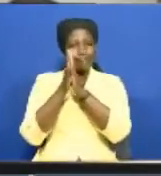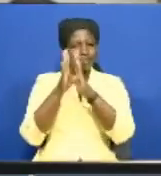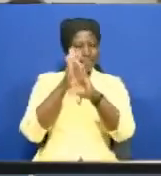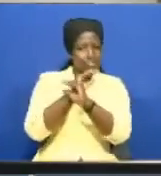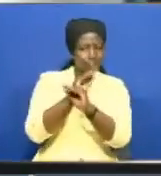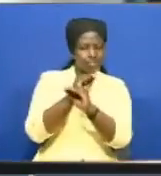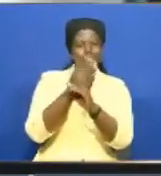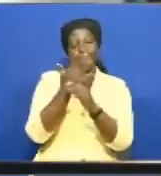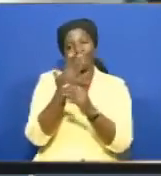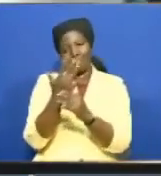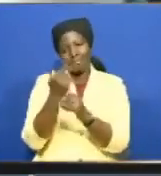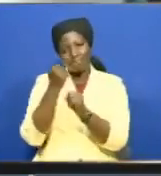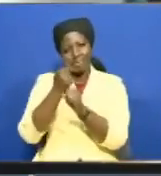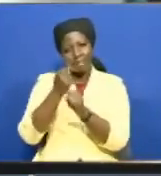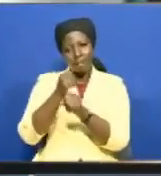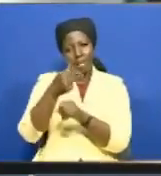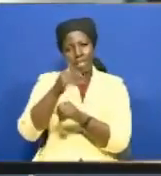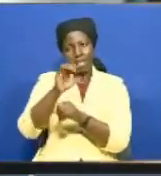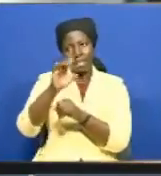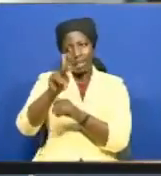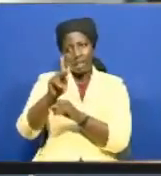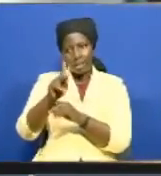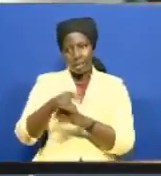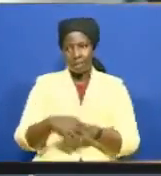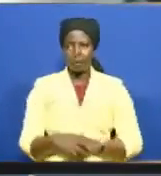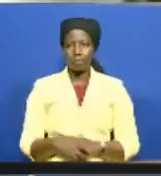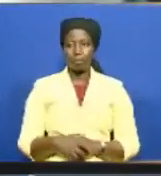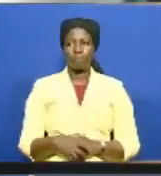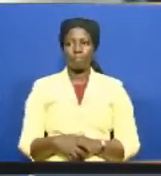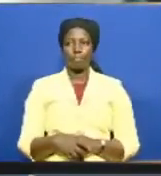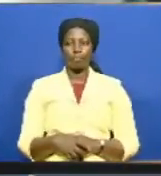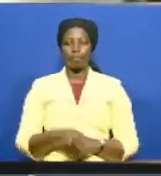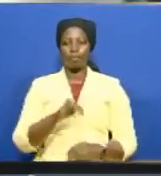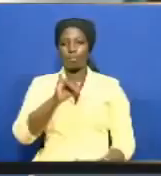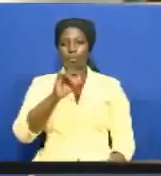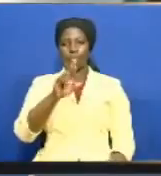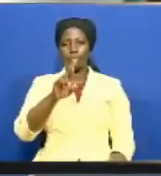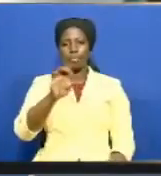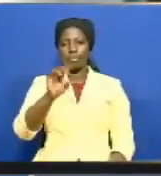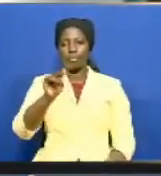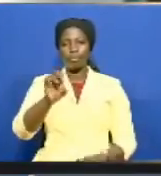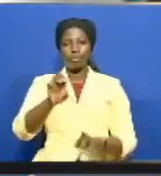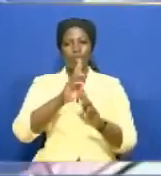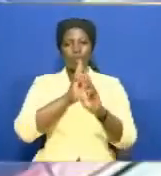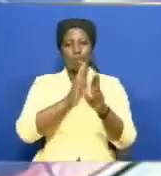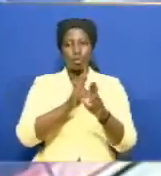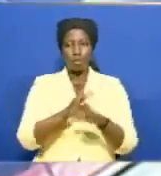co-founded by Hak Jahanmun. Irene Mchuma Odim, Channel 1.